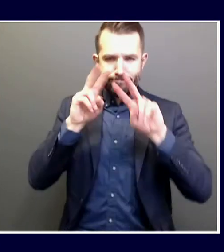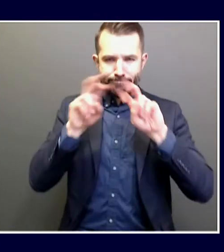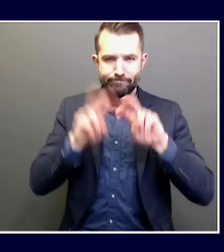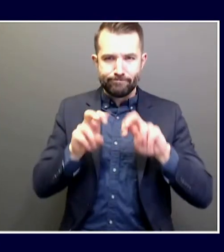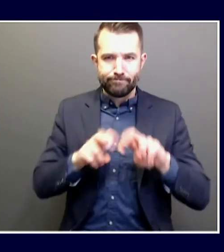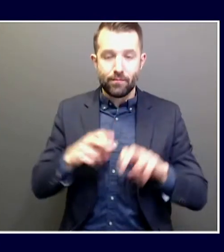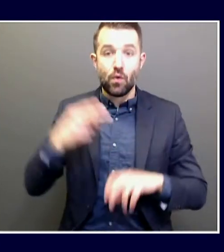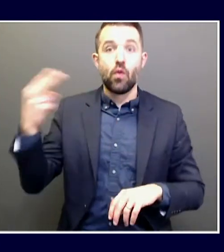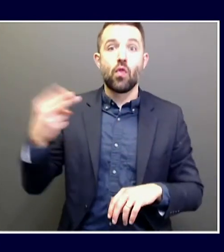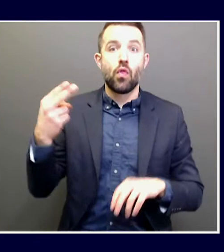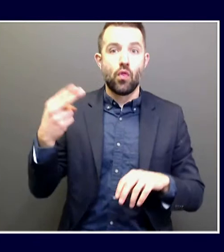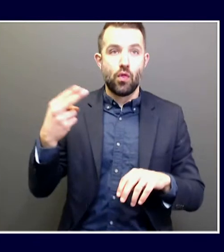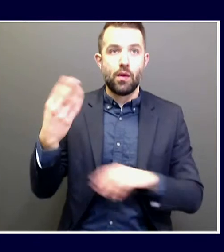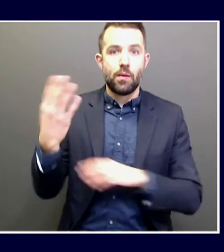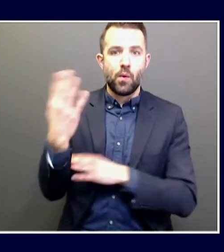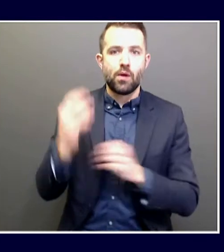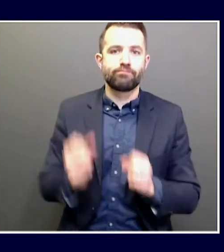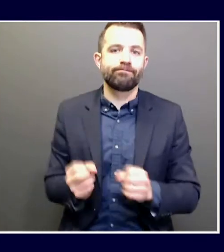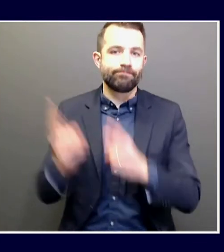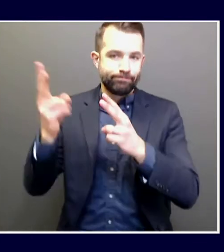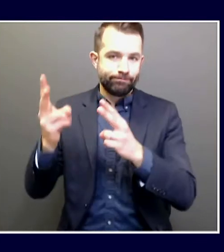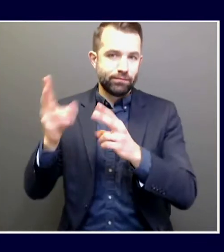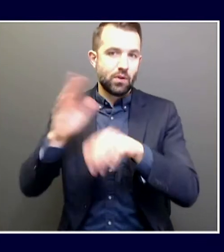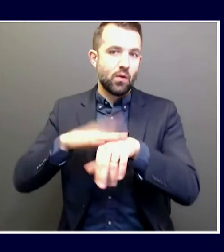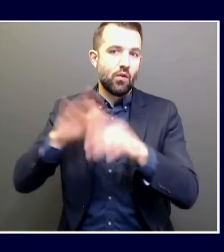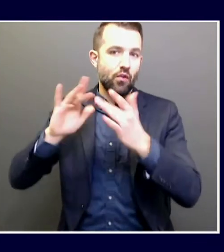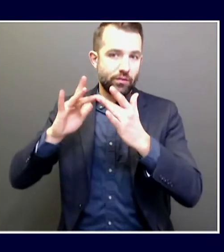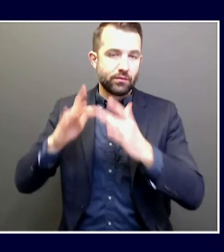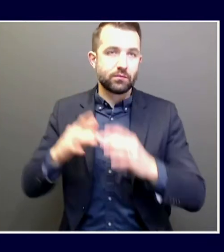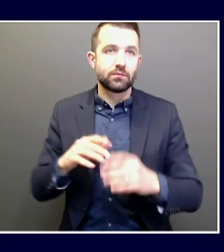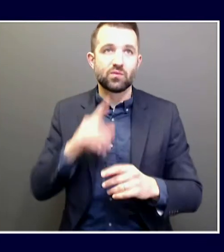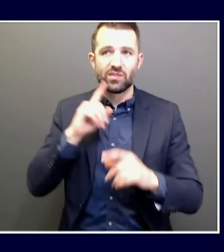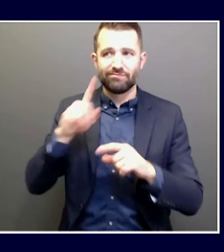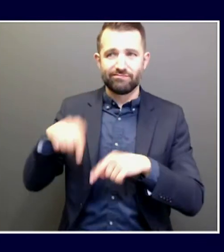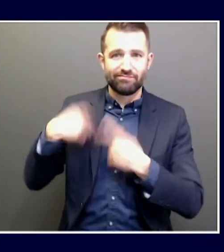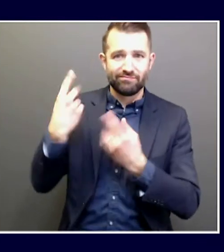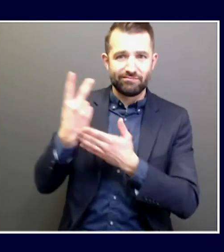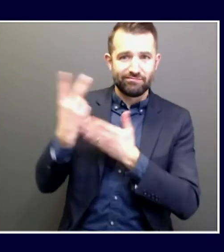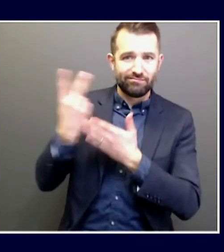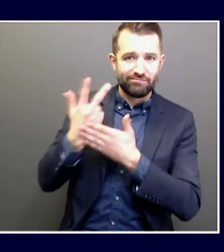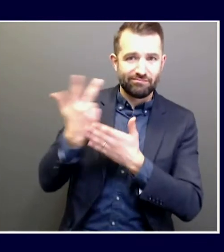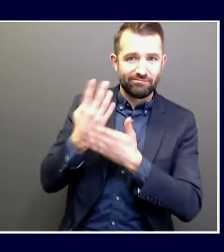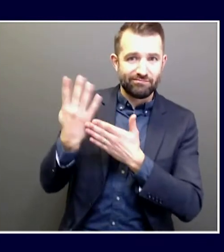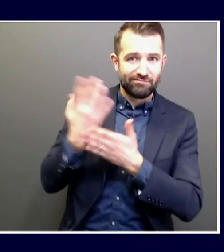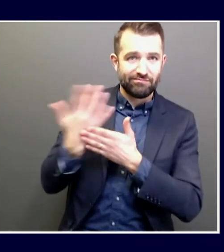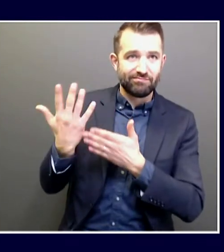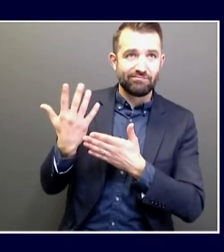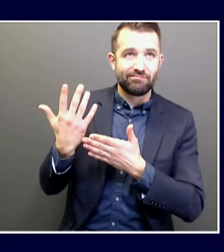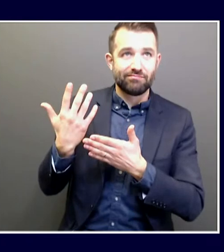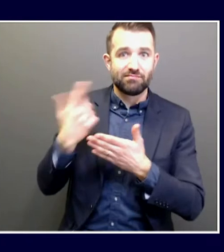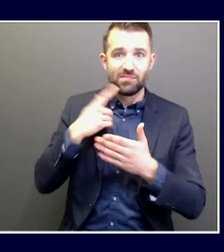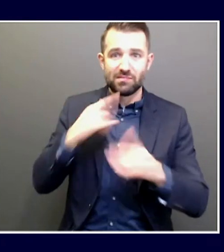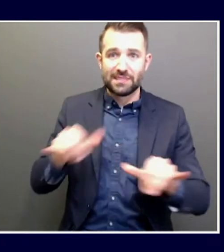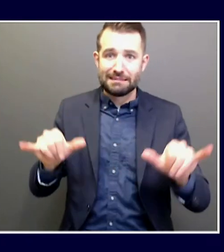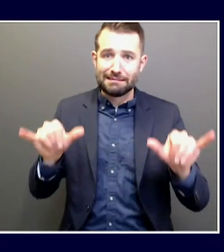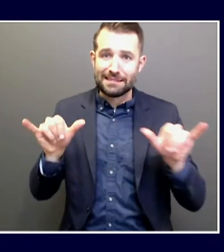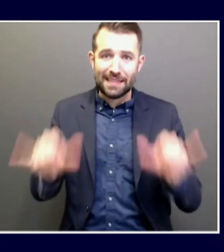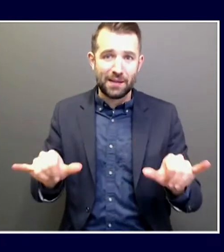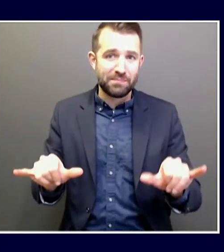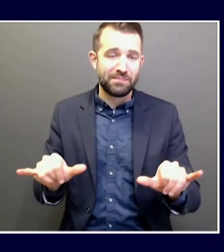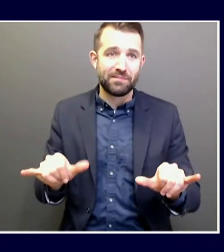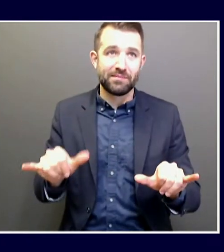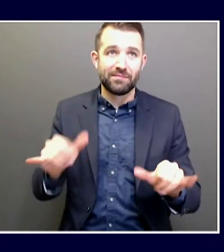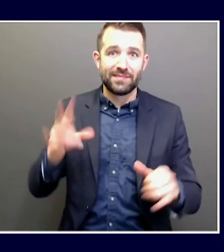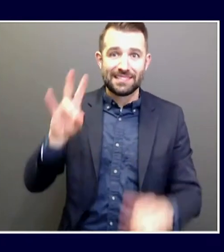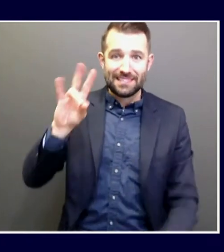But for the past several weeks, if not months now, it's been pretty steadily about 70% of people in Maine